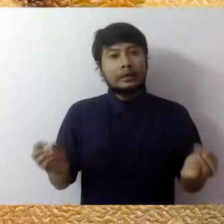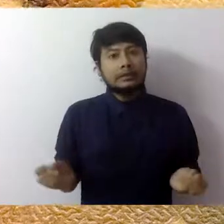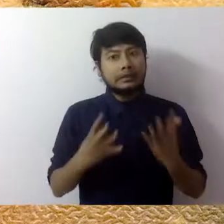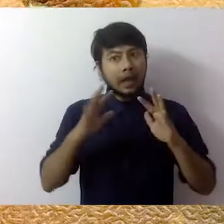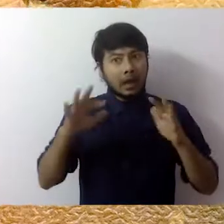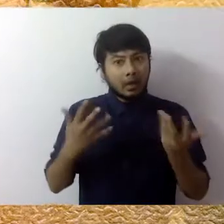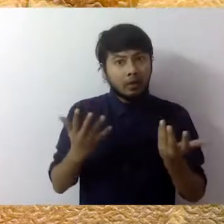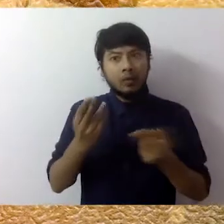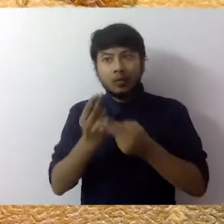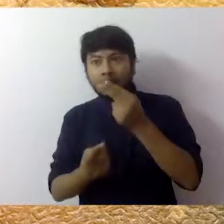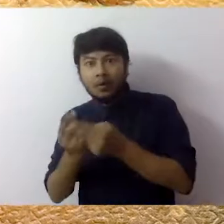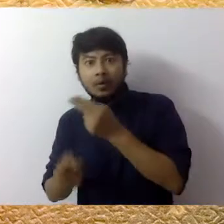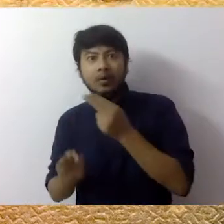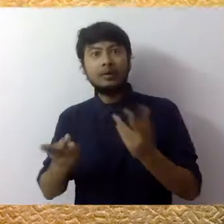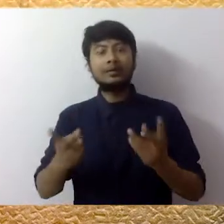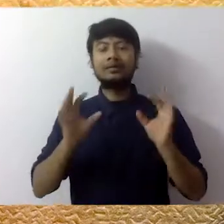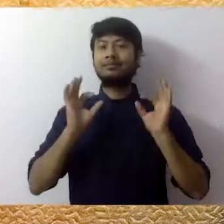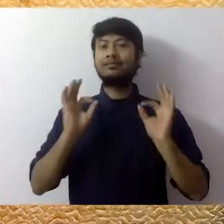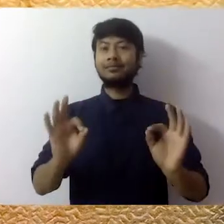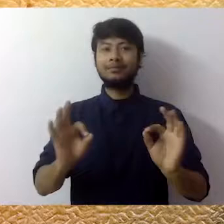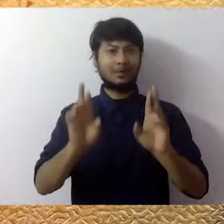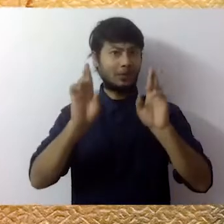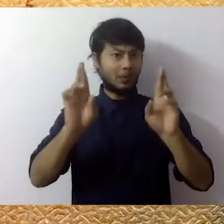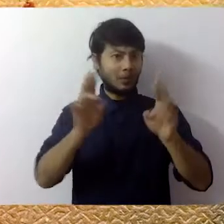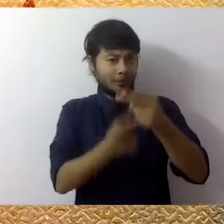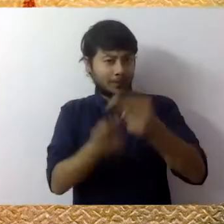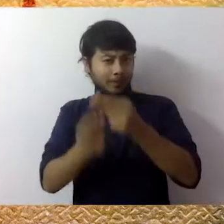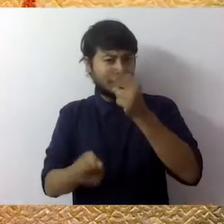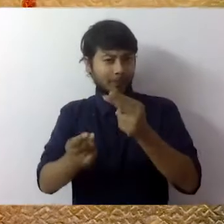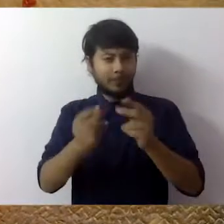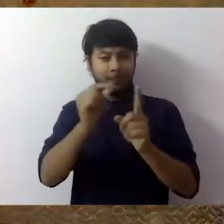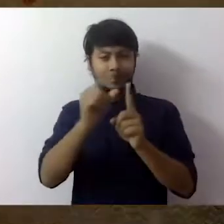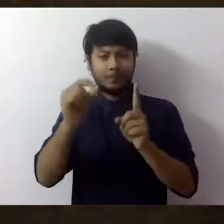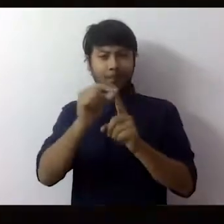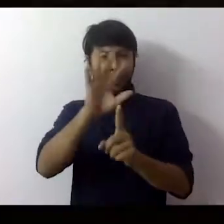histories. I hope you enjoyed these anecdotes from our popular culture collection.